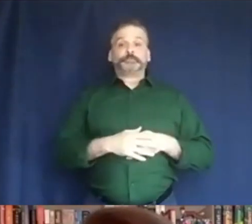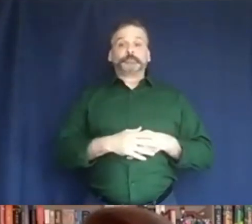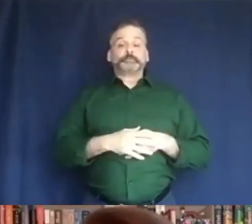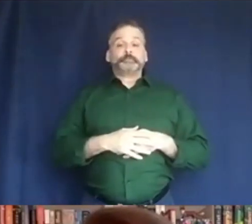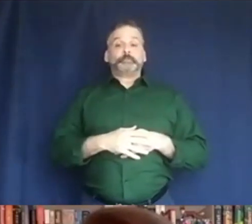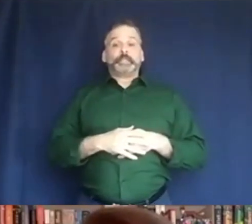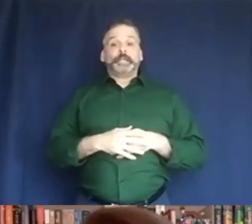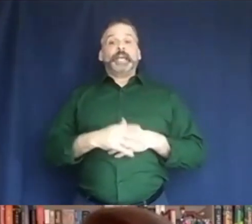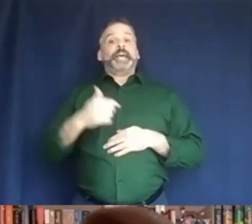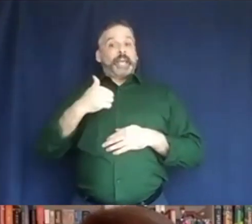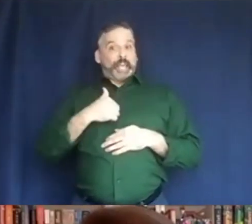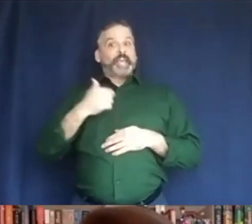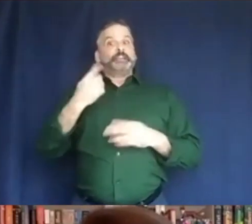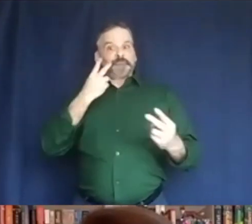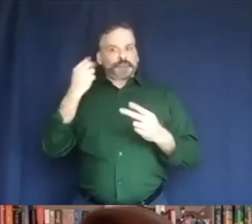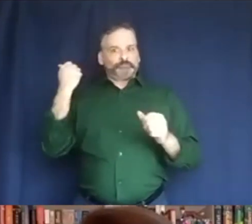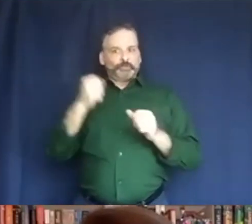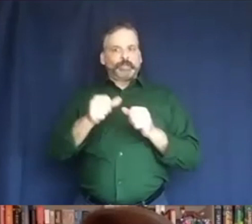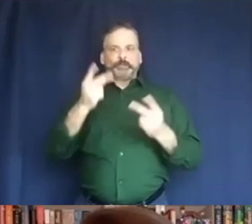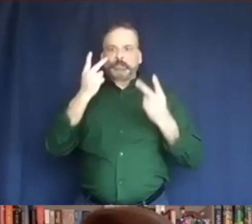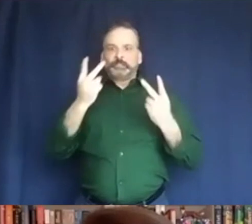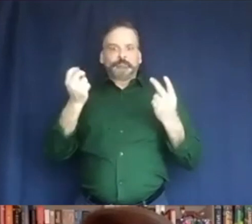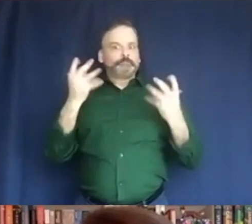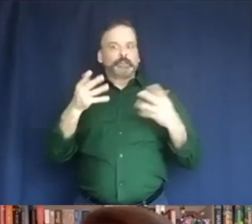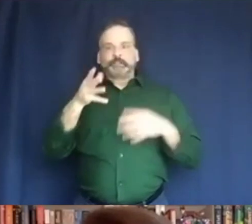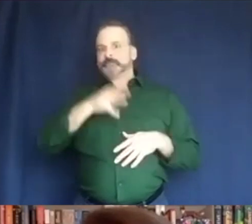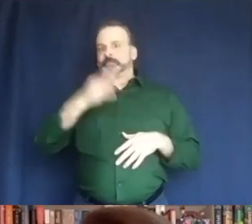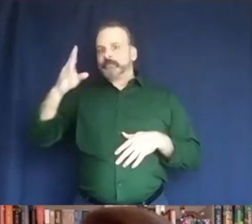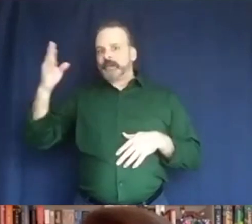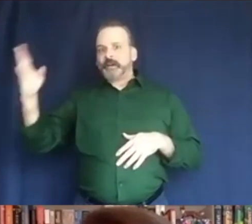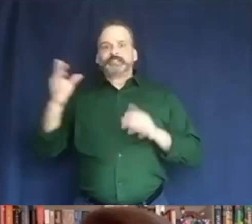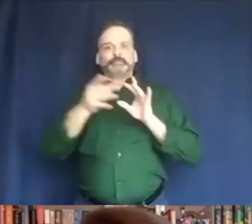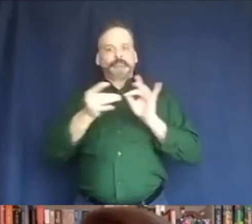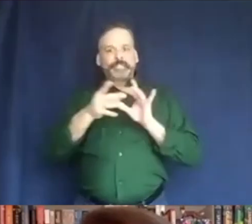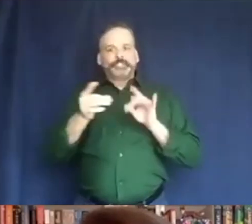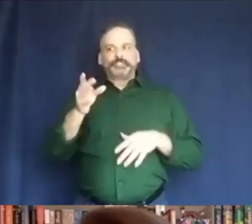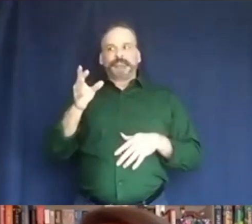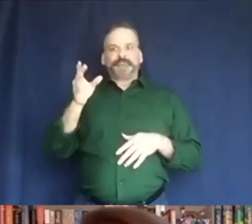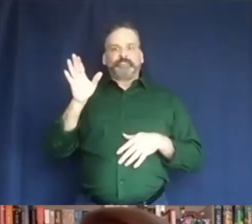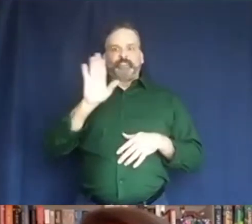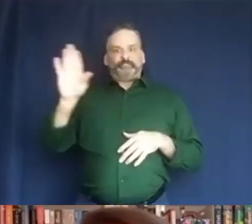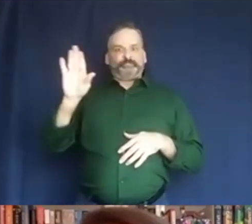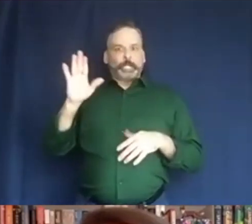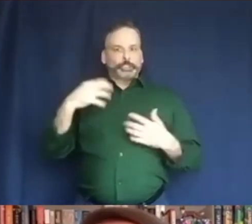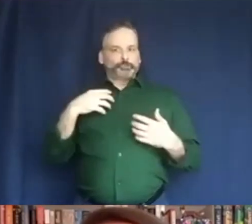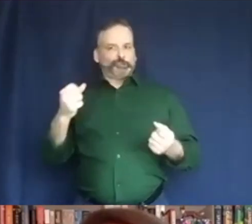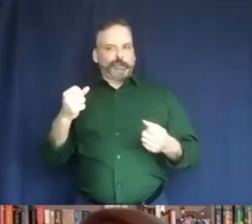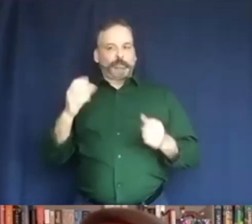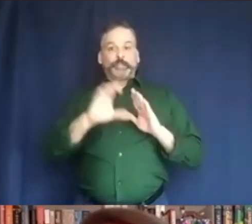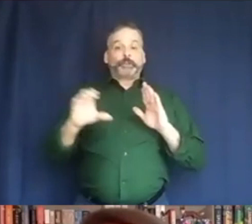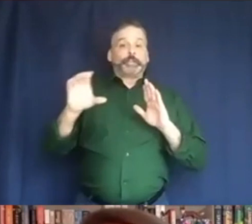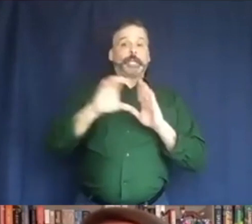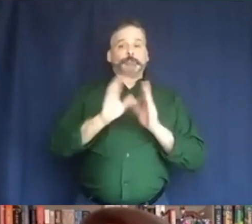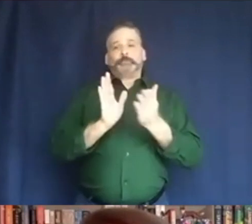I do recall seeing a whole bunch of goddesses mentioned and their strength and, you know, character being lauded,